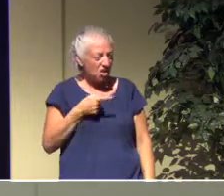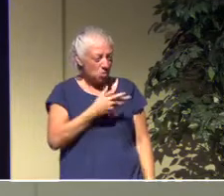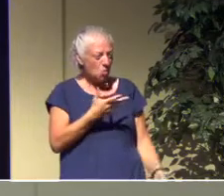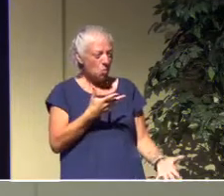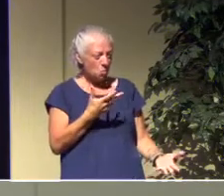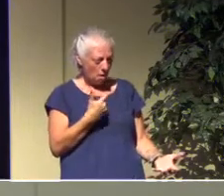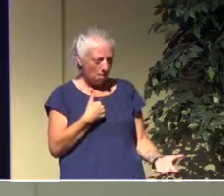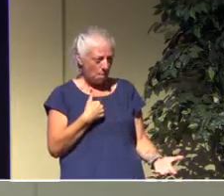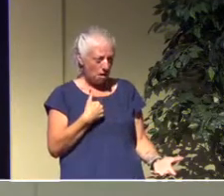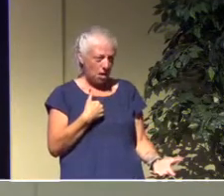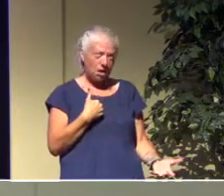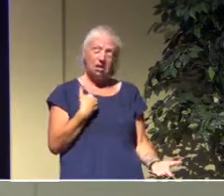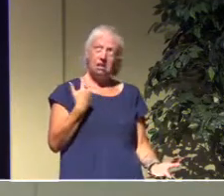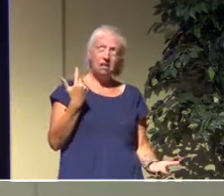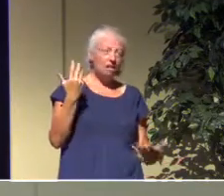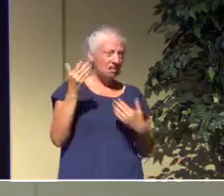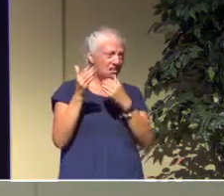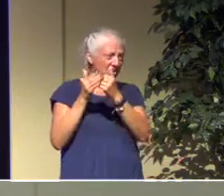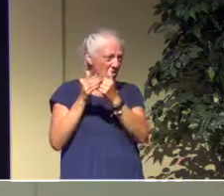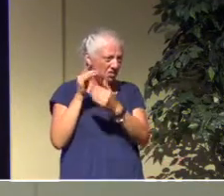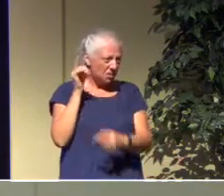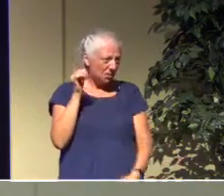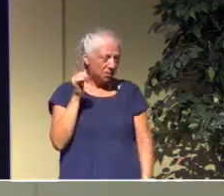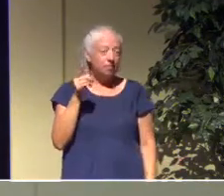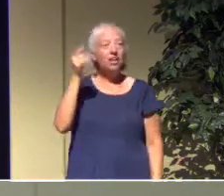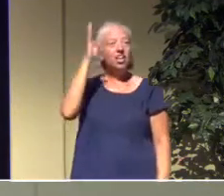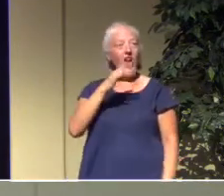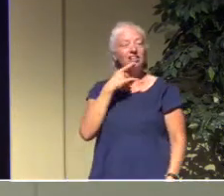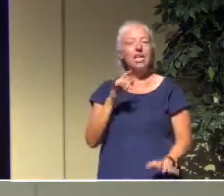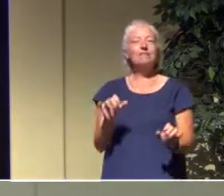But yet, God says it's possible.